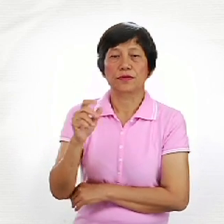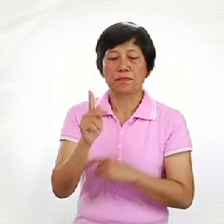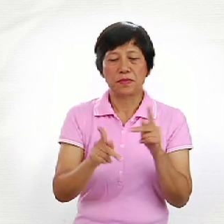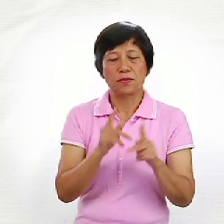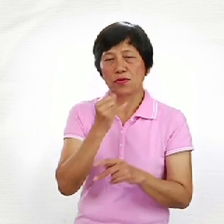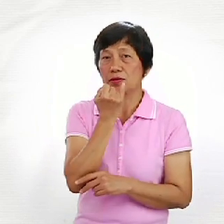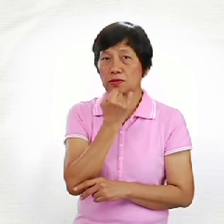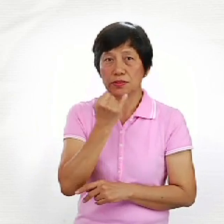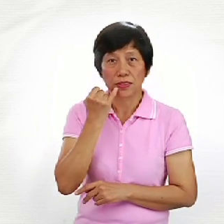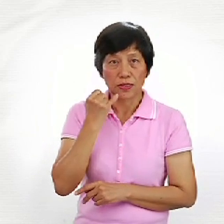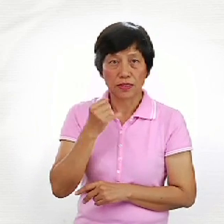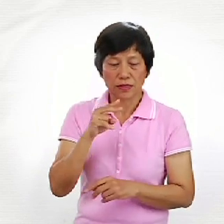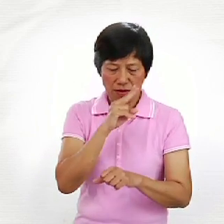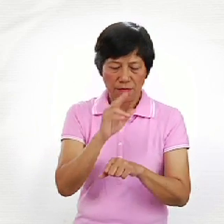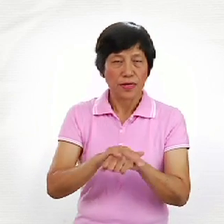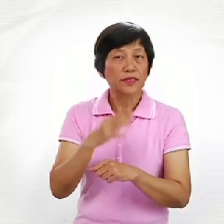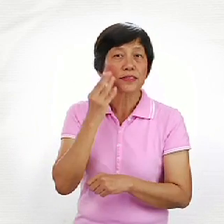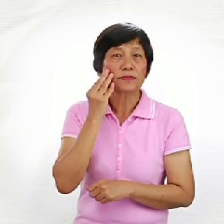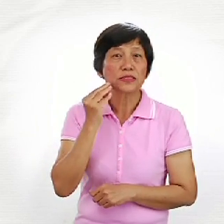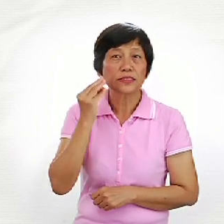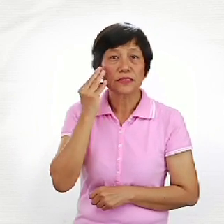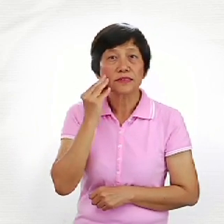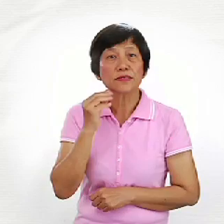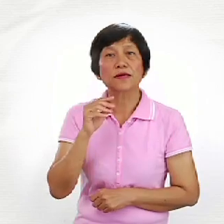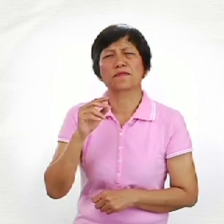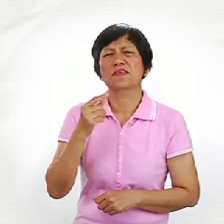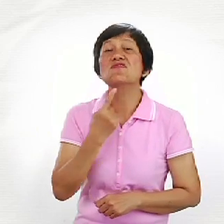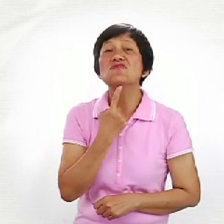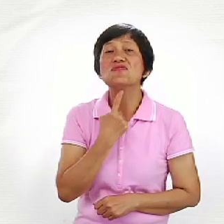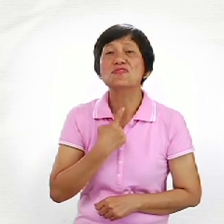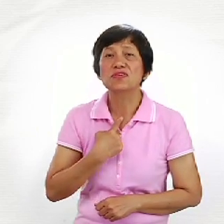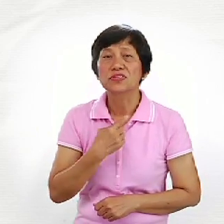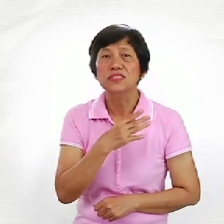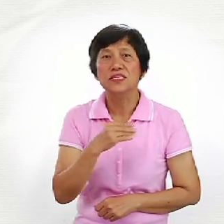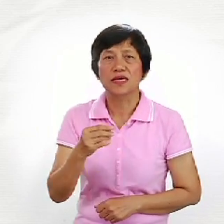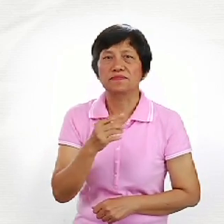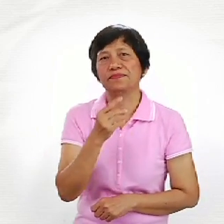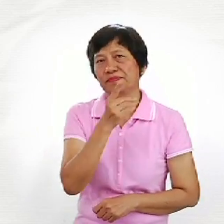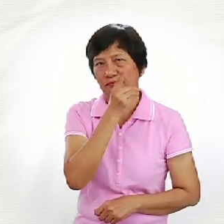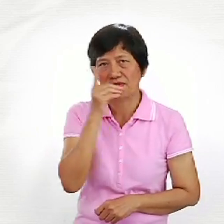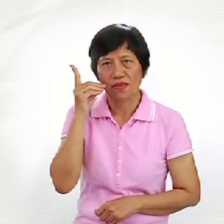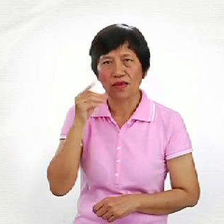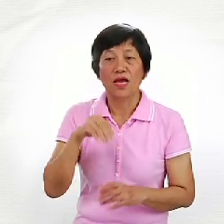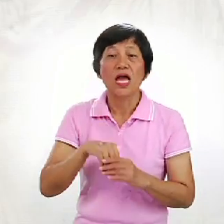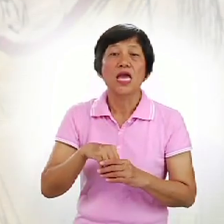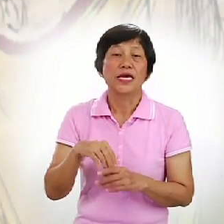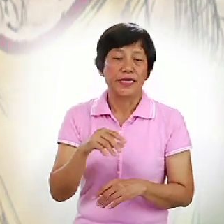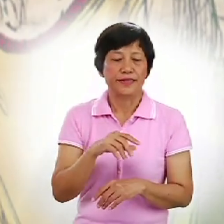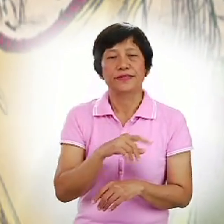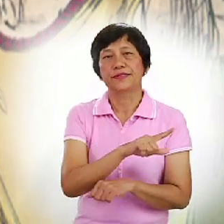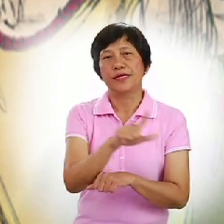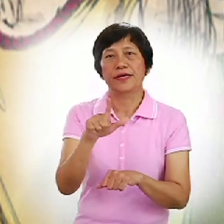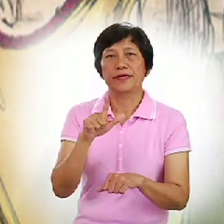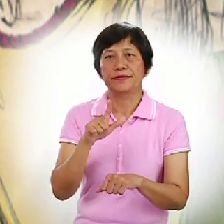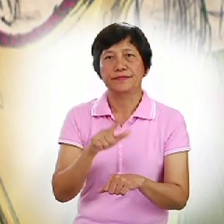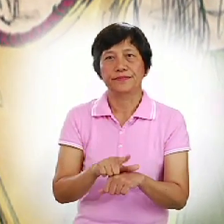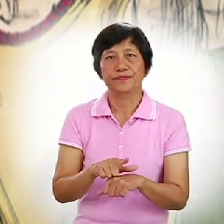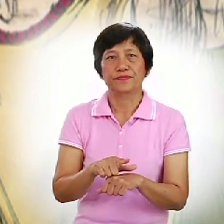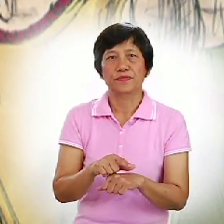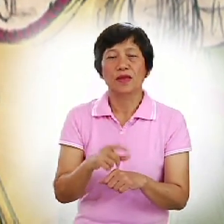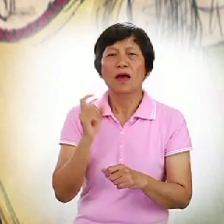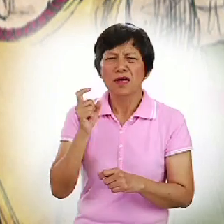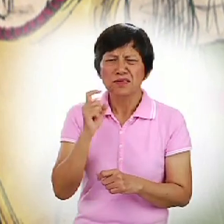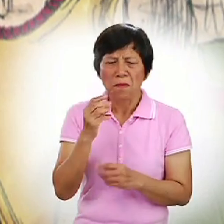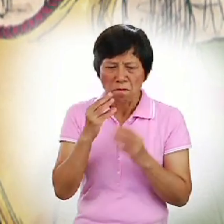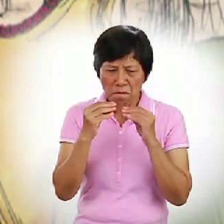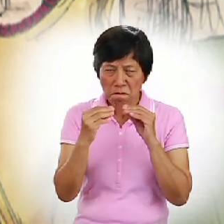Israel, upon experiencing thirst and dryness in the desert, suddenly